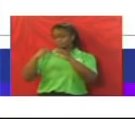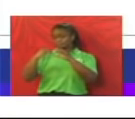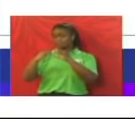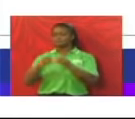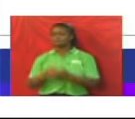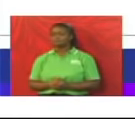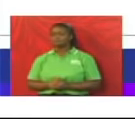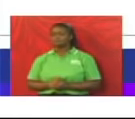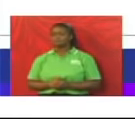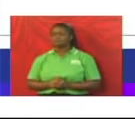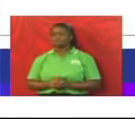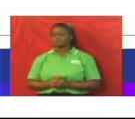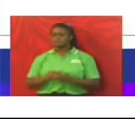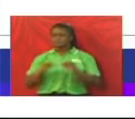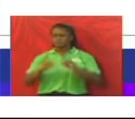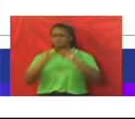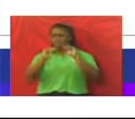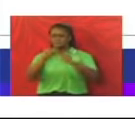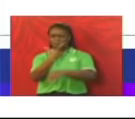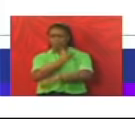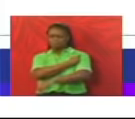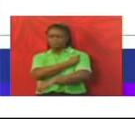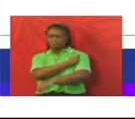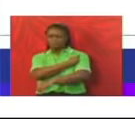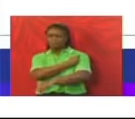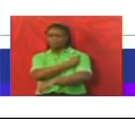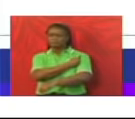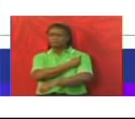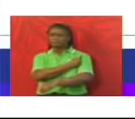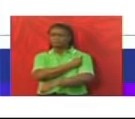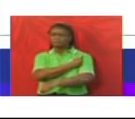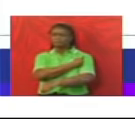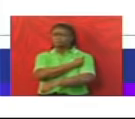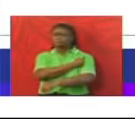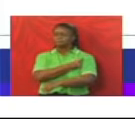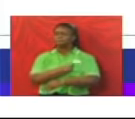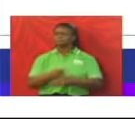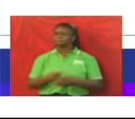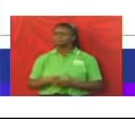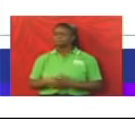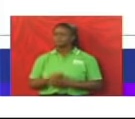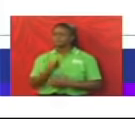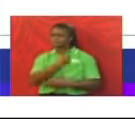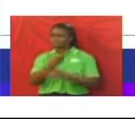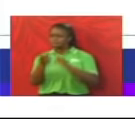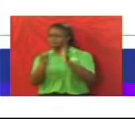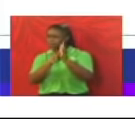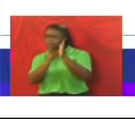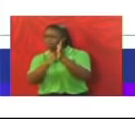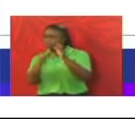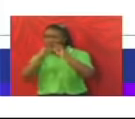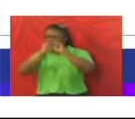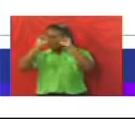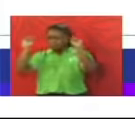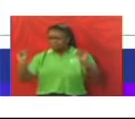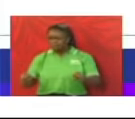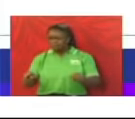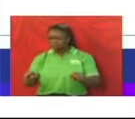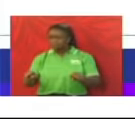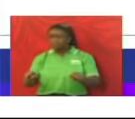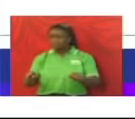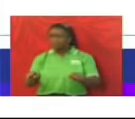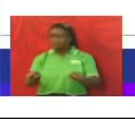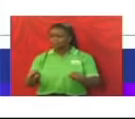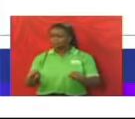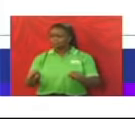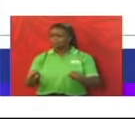vaccine adverse event reporting system for TNT. Now, there is such an organization, such a platform, in